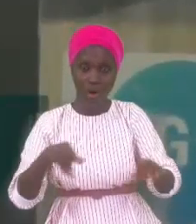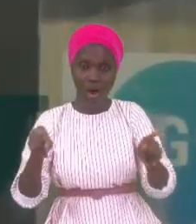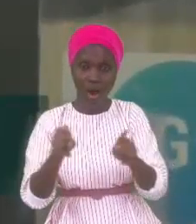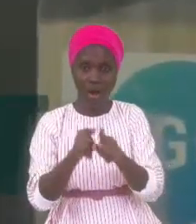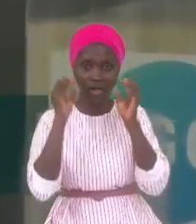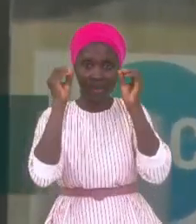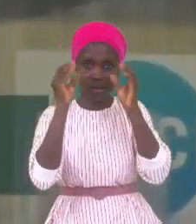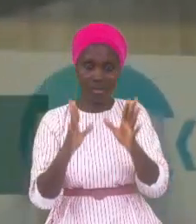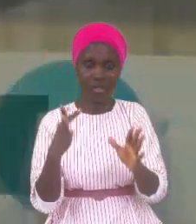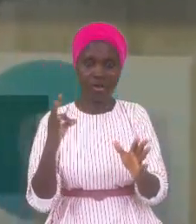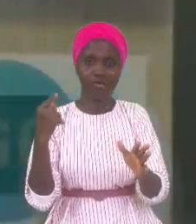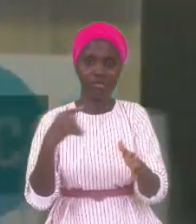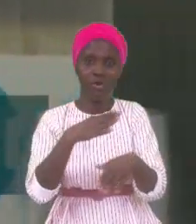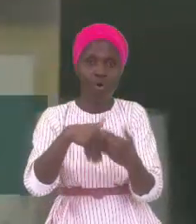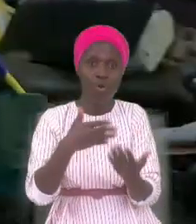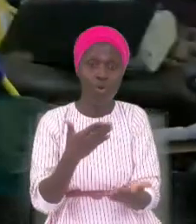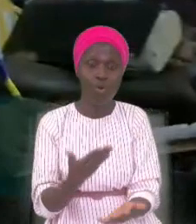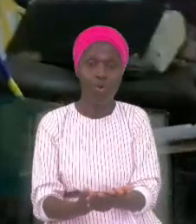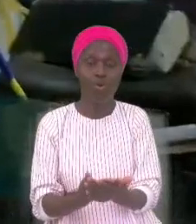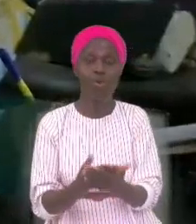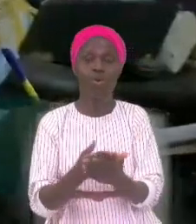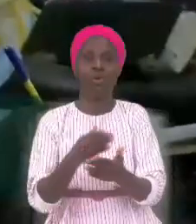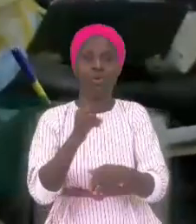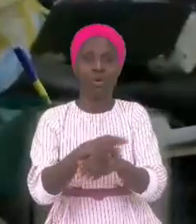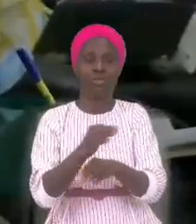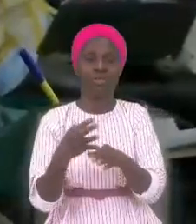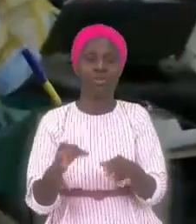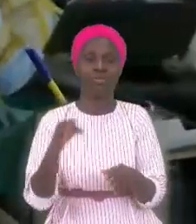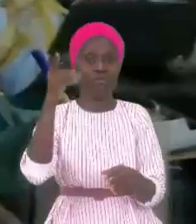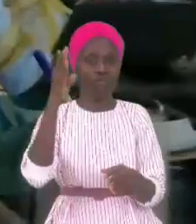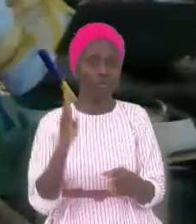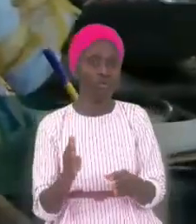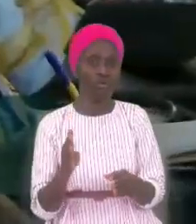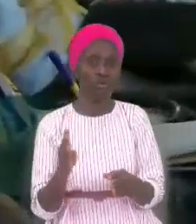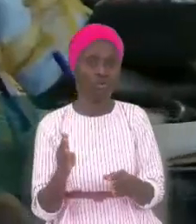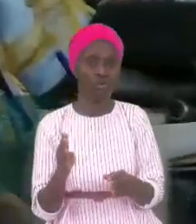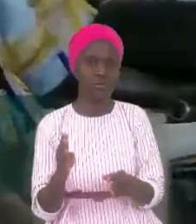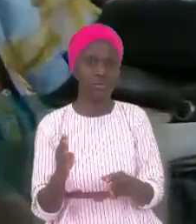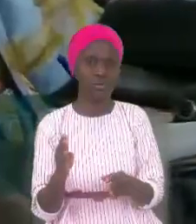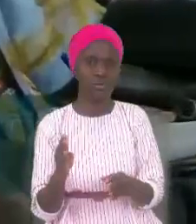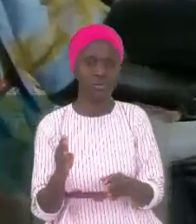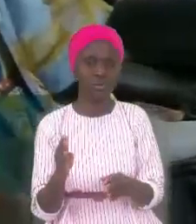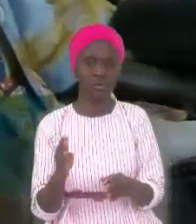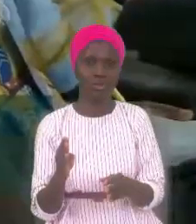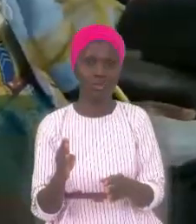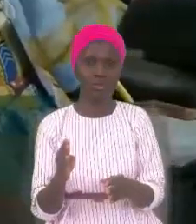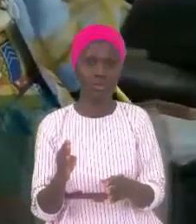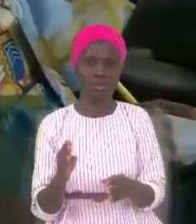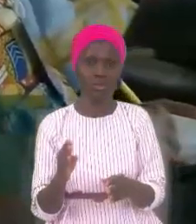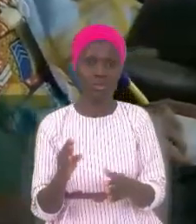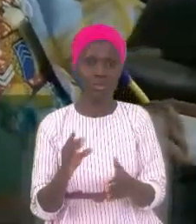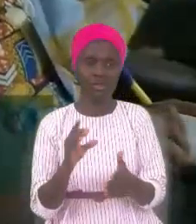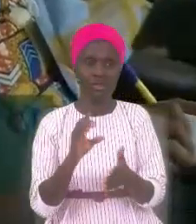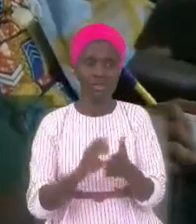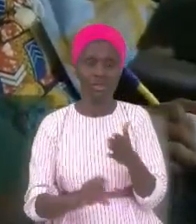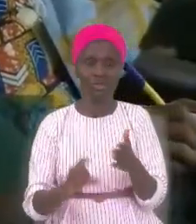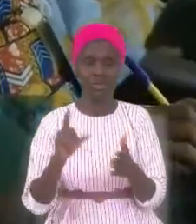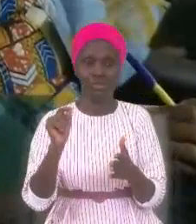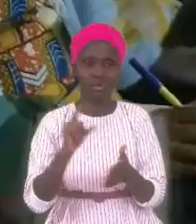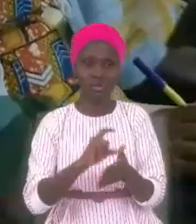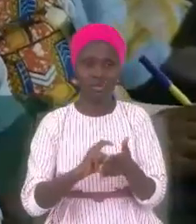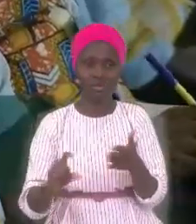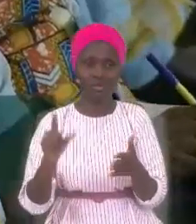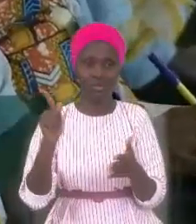of God. In Acts of the Apostles chapter 20, we're looking at verse 26. It says, therefore I take you to